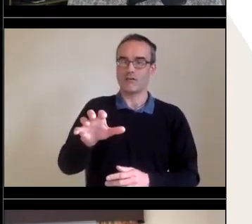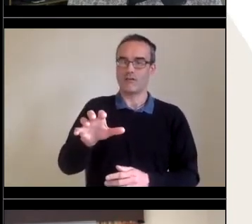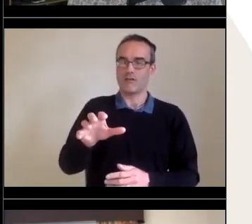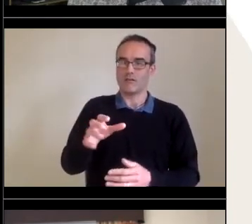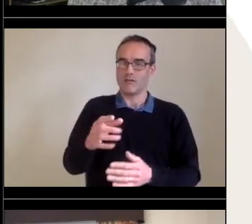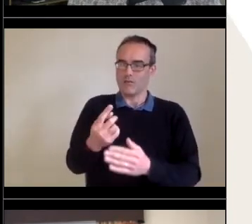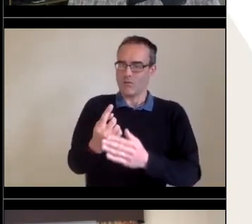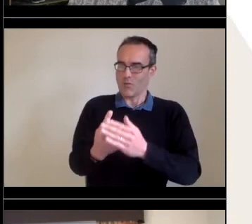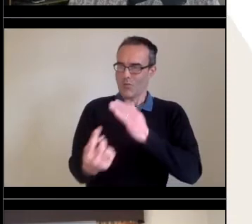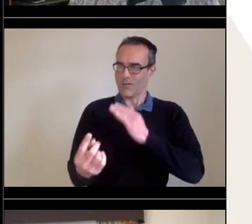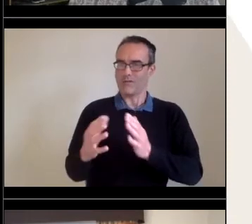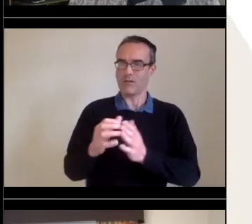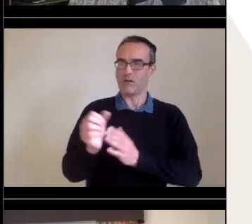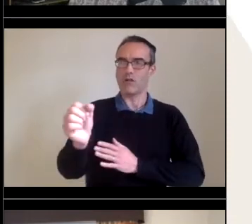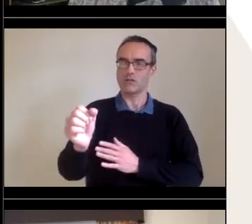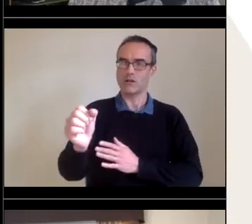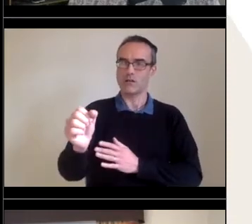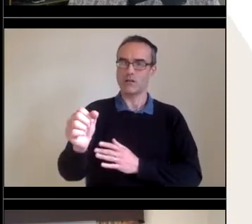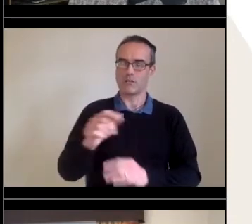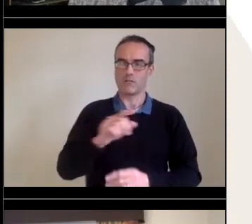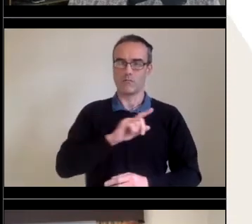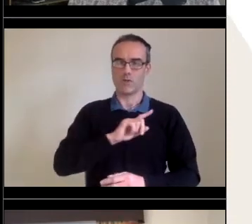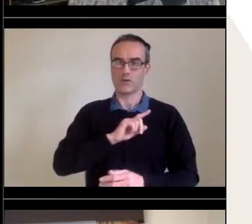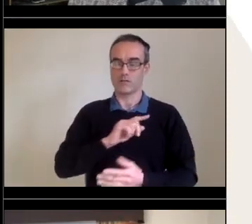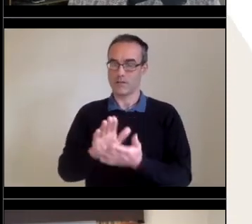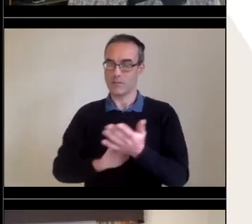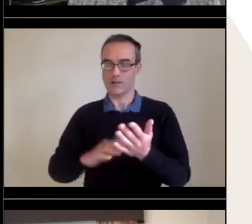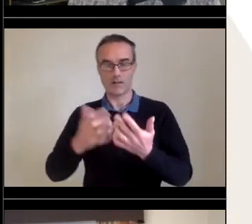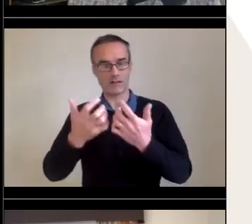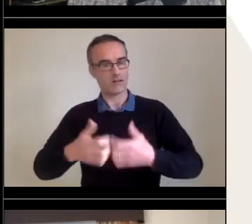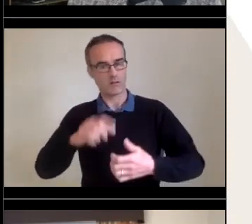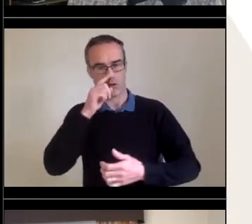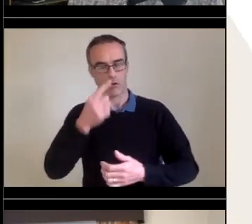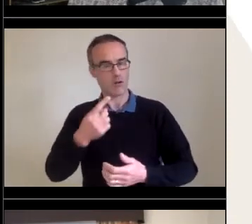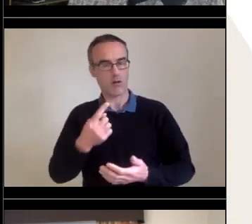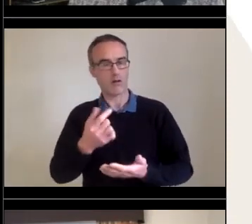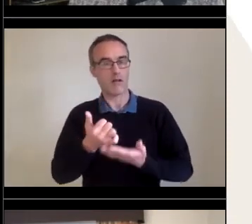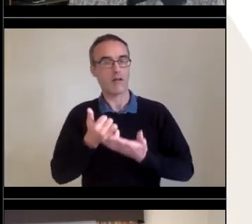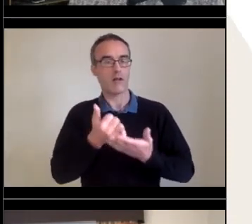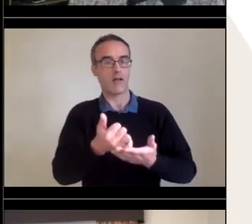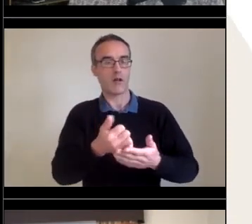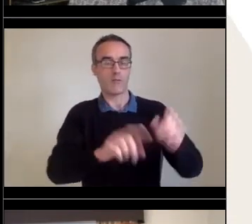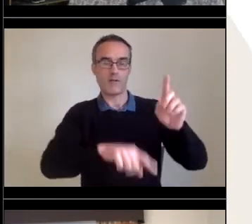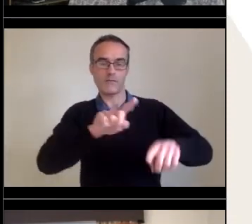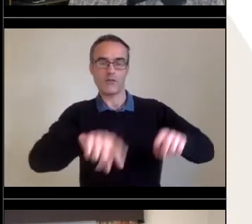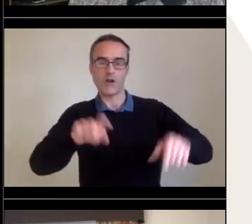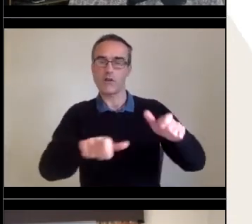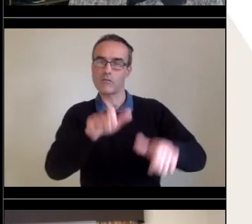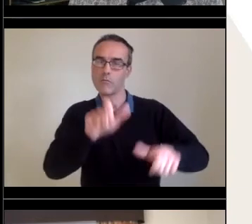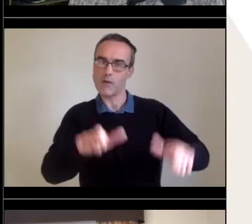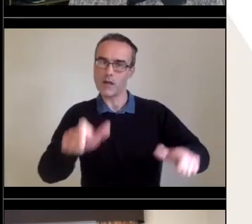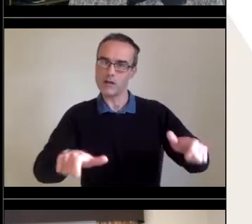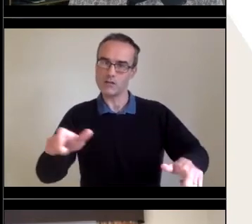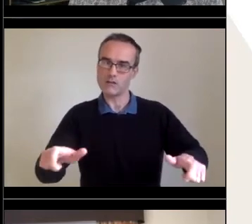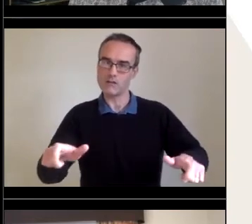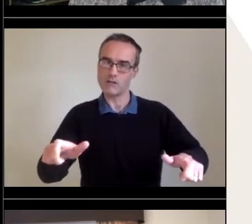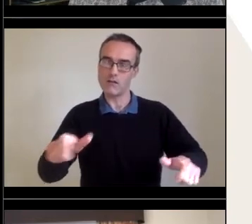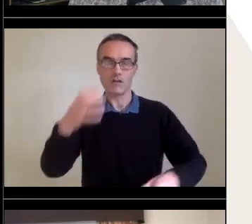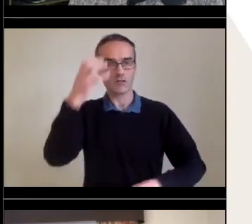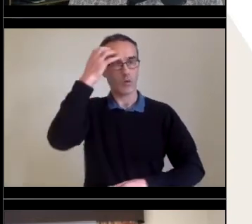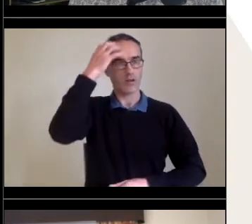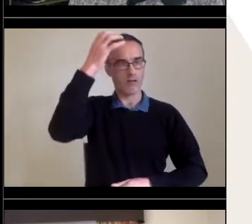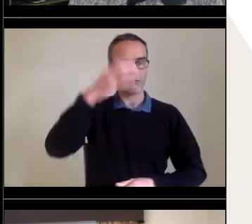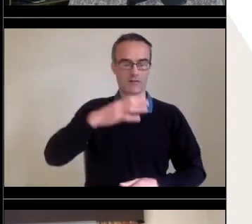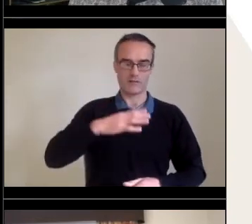And we've seen that very much in some of the gender biased algorithms that come out with all sorts of unintended consequences. And it's governments who will then have to pick up the